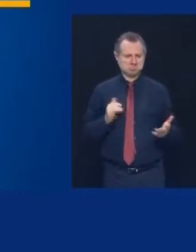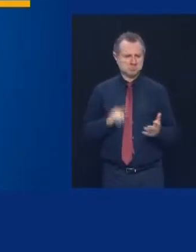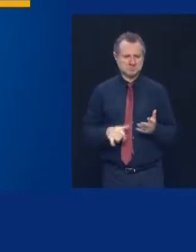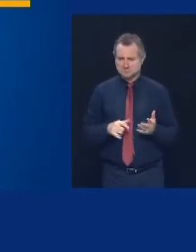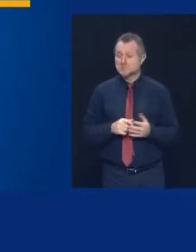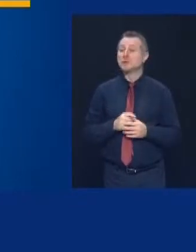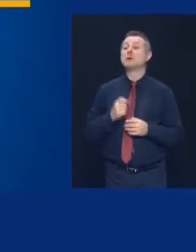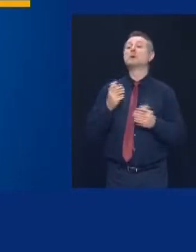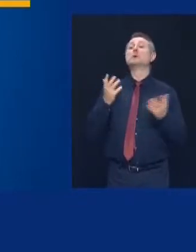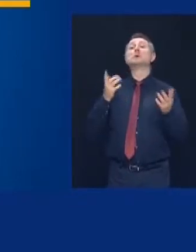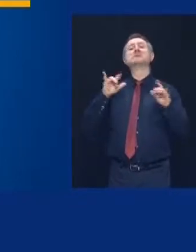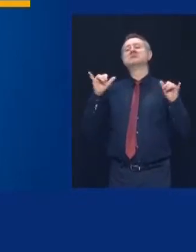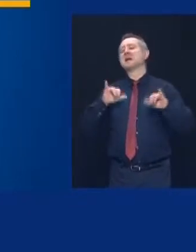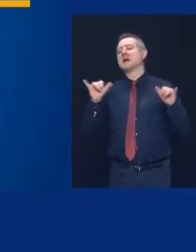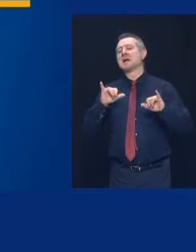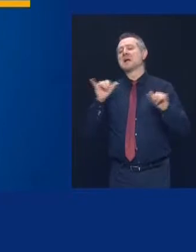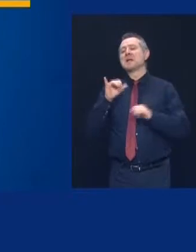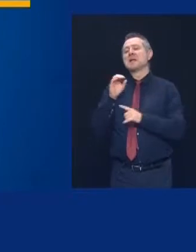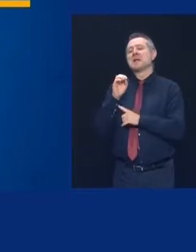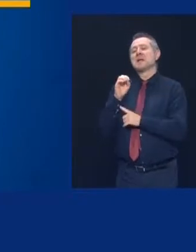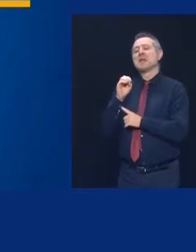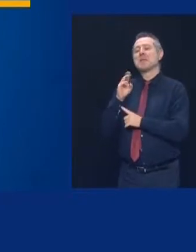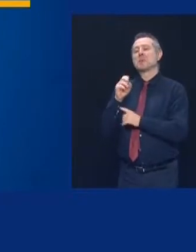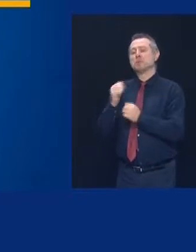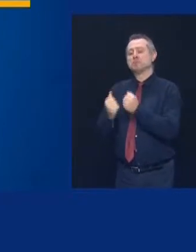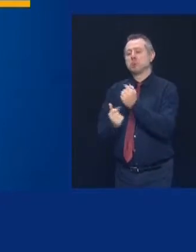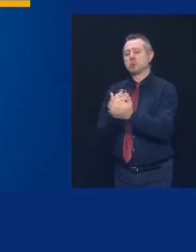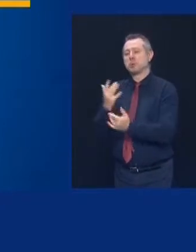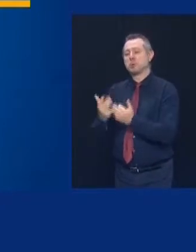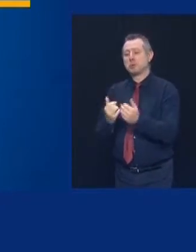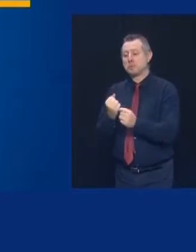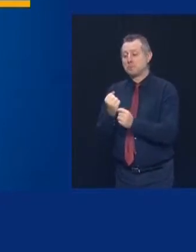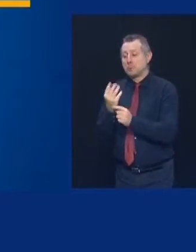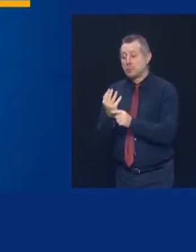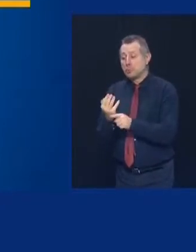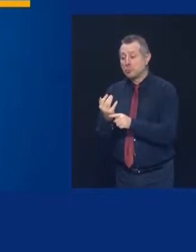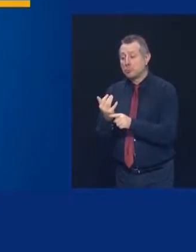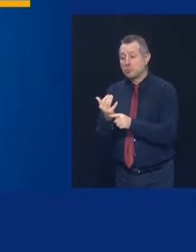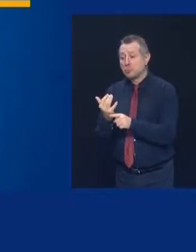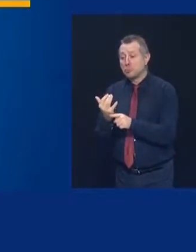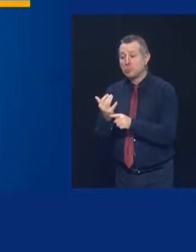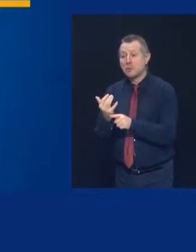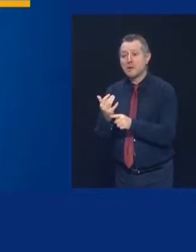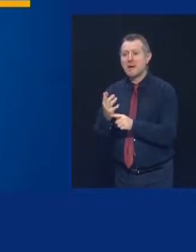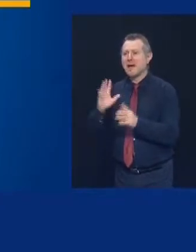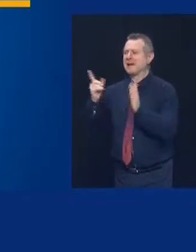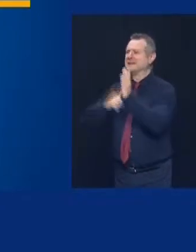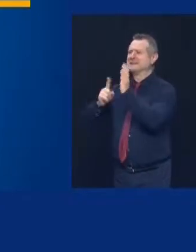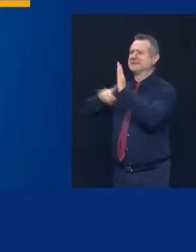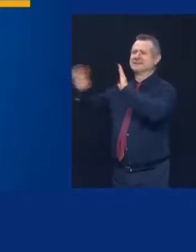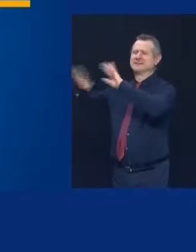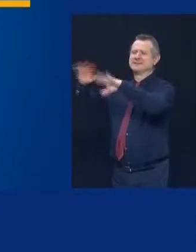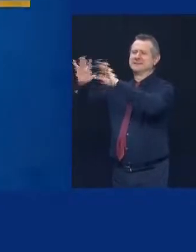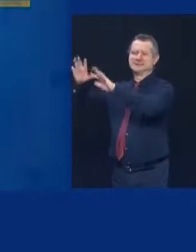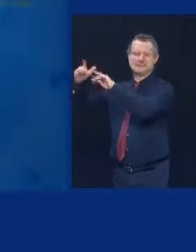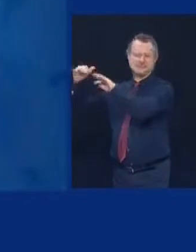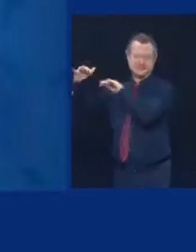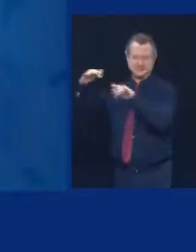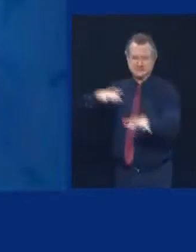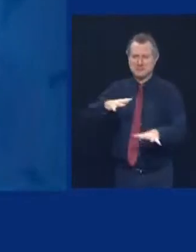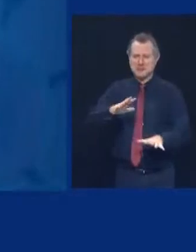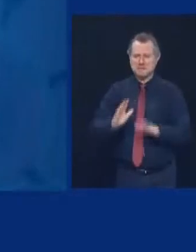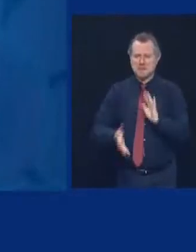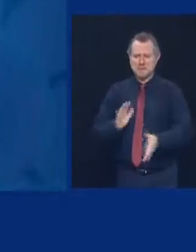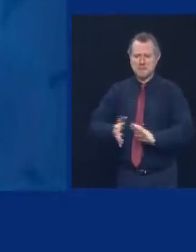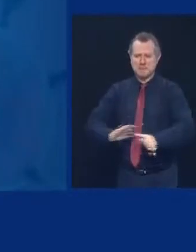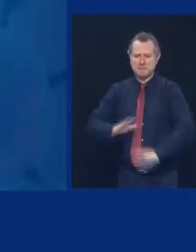ember land in dry grass, ring the alarm, everybody run, stamp out the